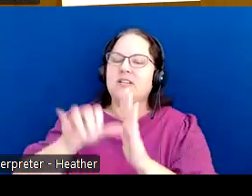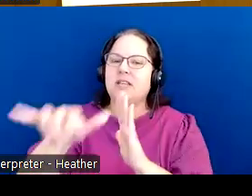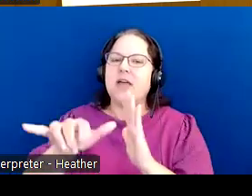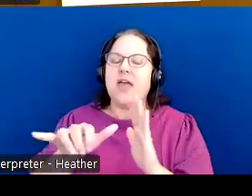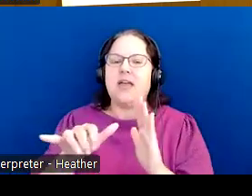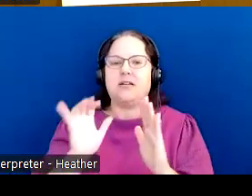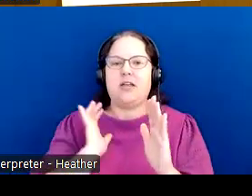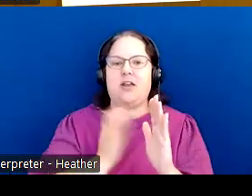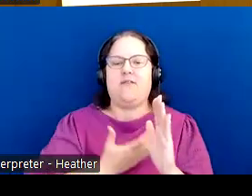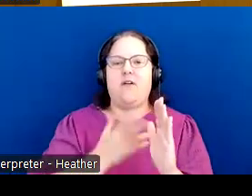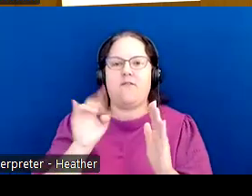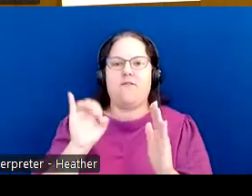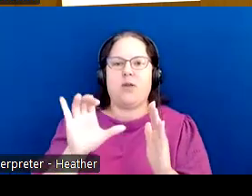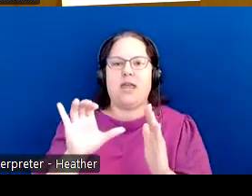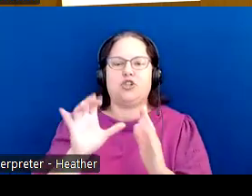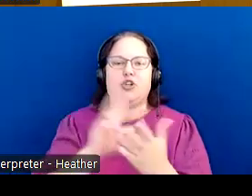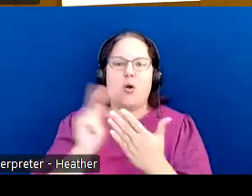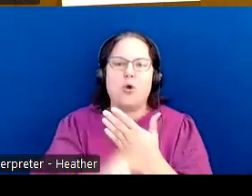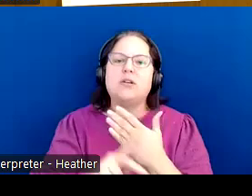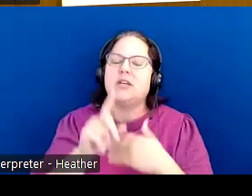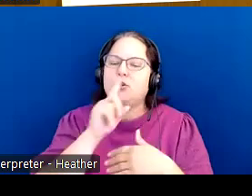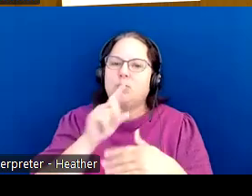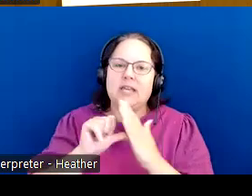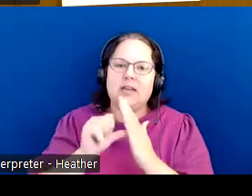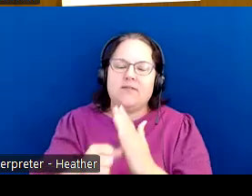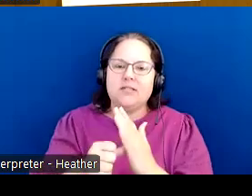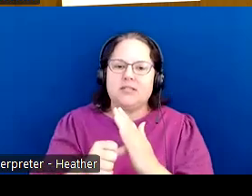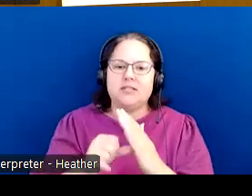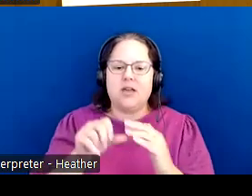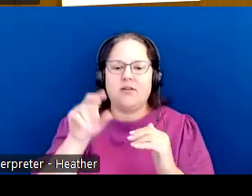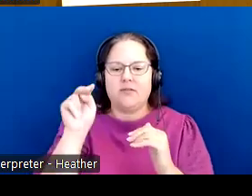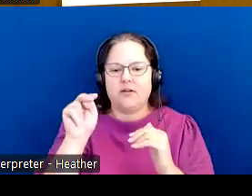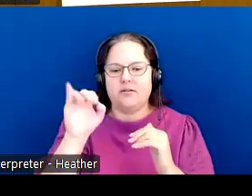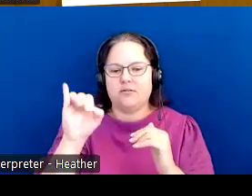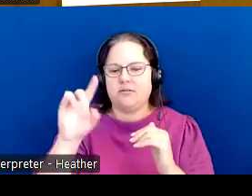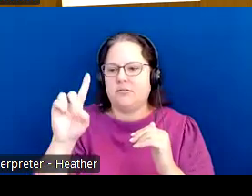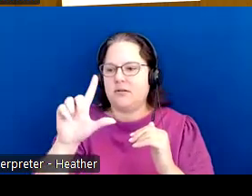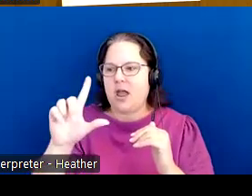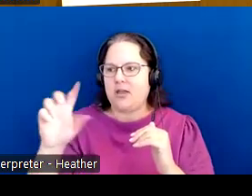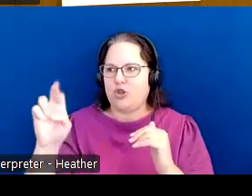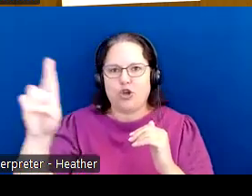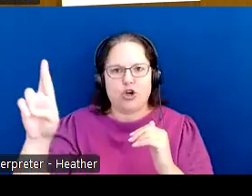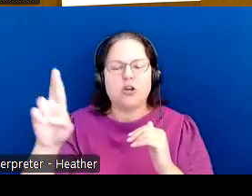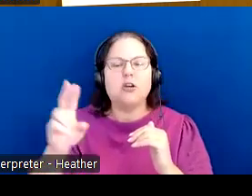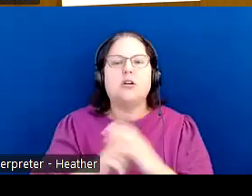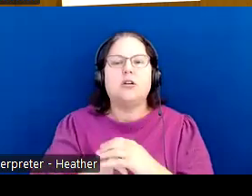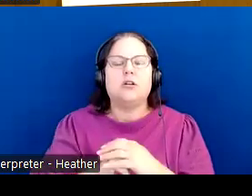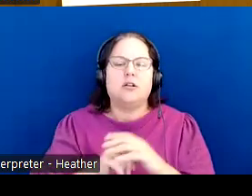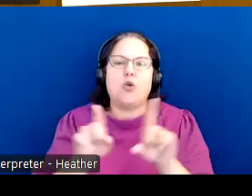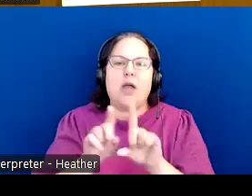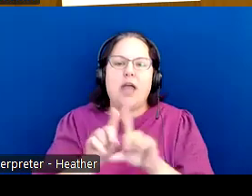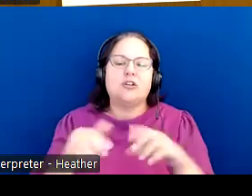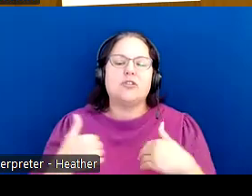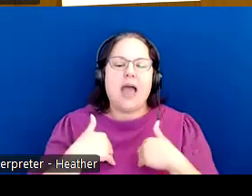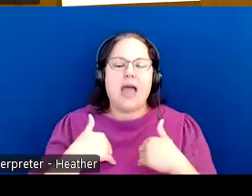our vocational programs, and that's been a real big emphasis of NIDLR then. We have a vocational counselor in our outpatient burn clinic